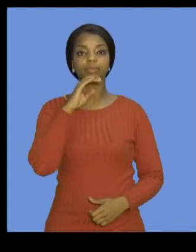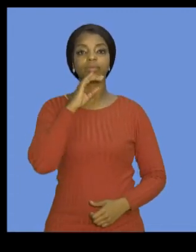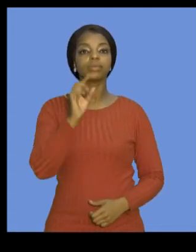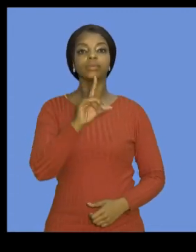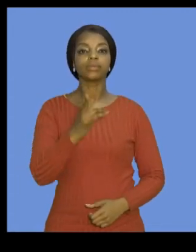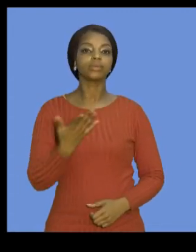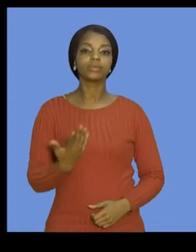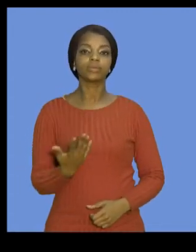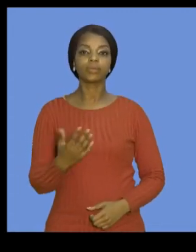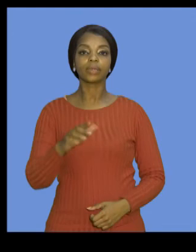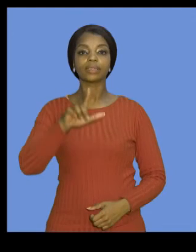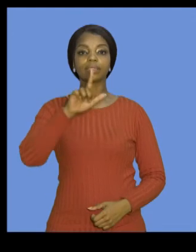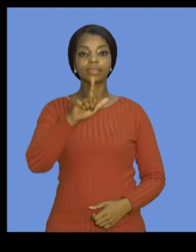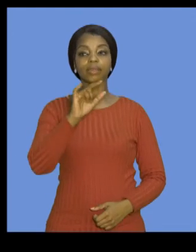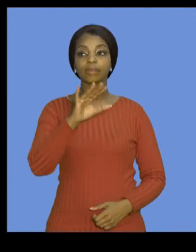be